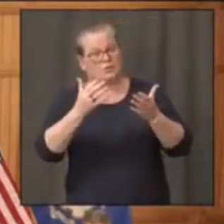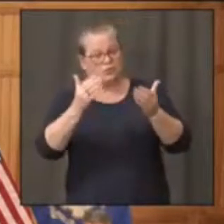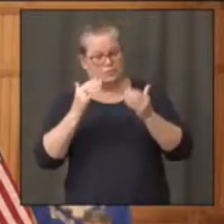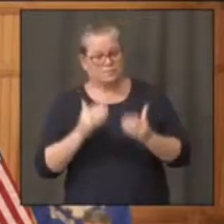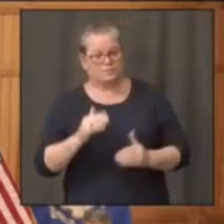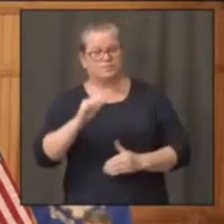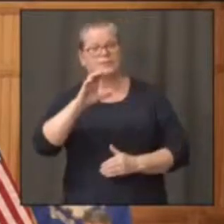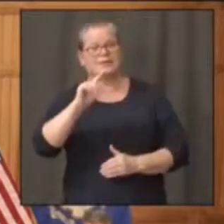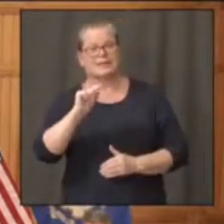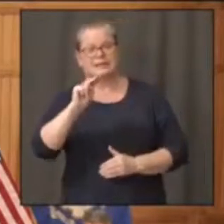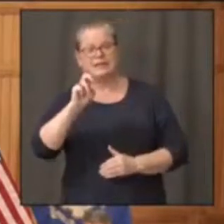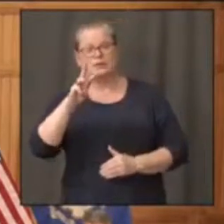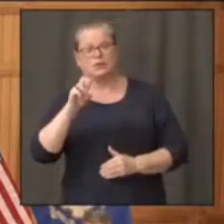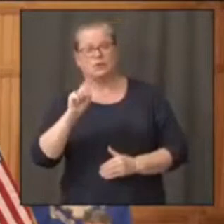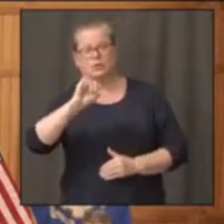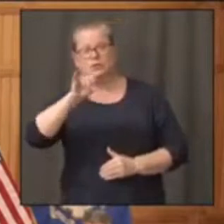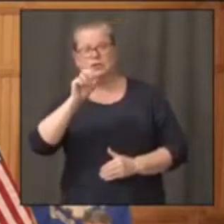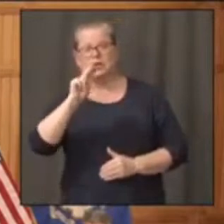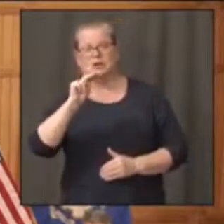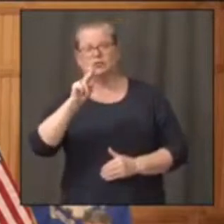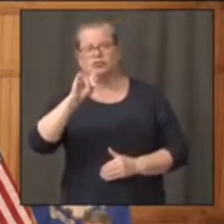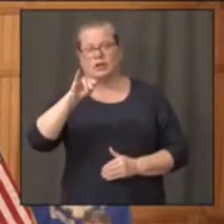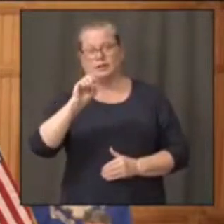CT News Junkie.